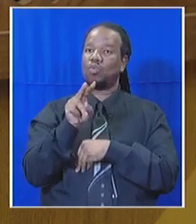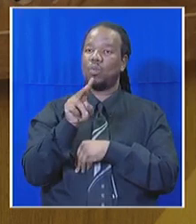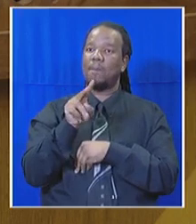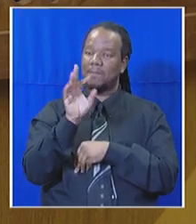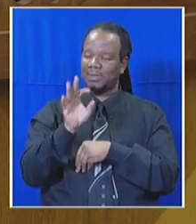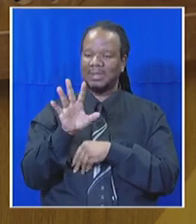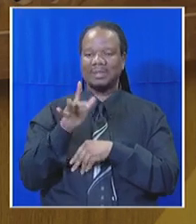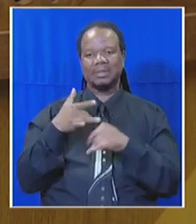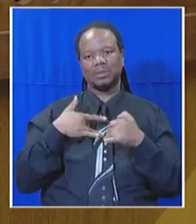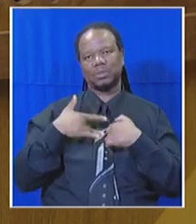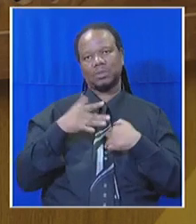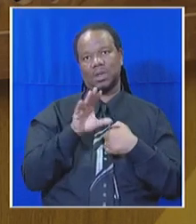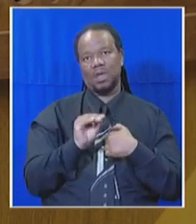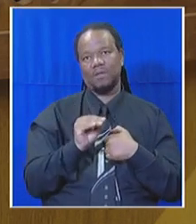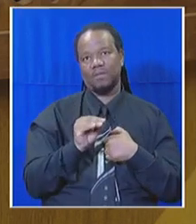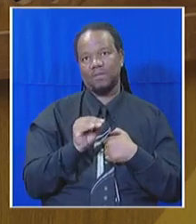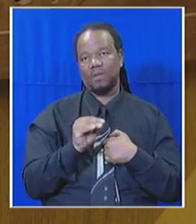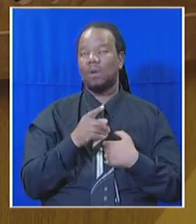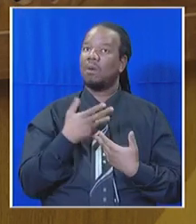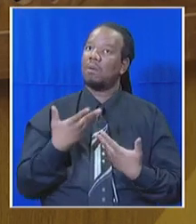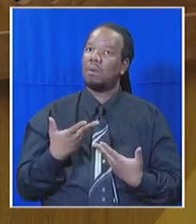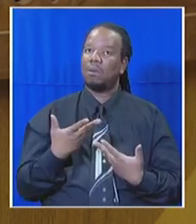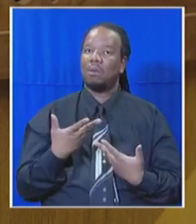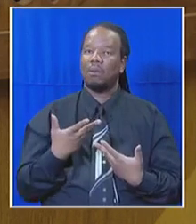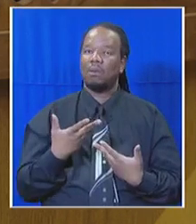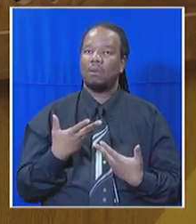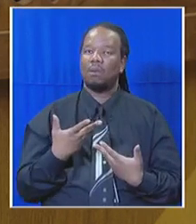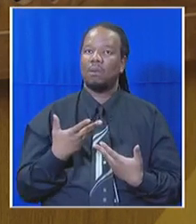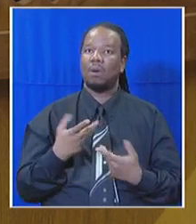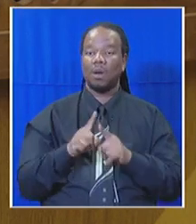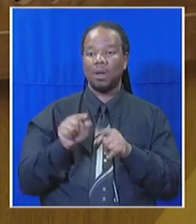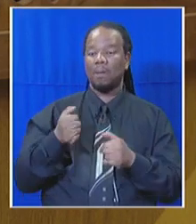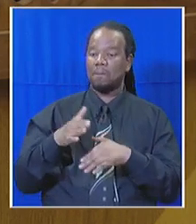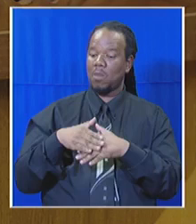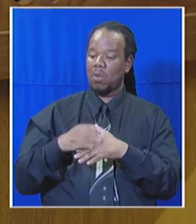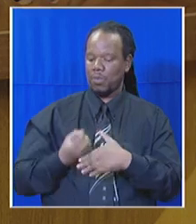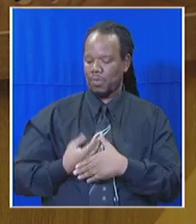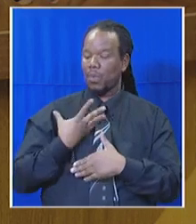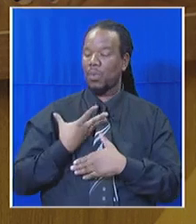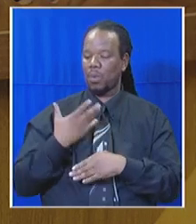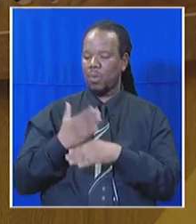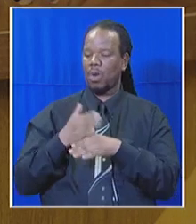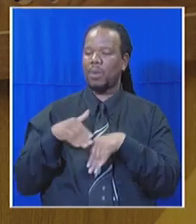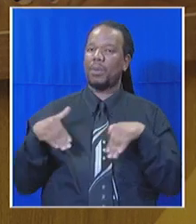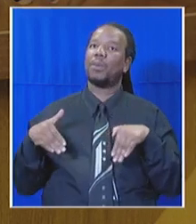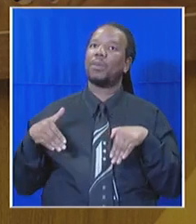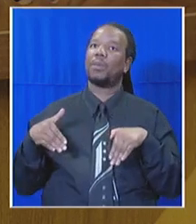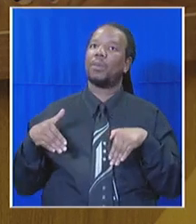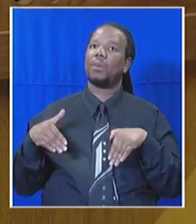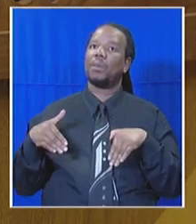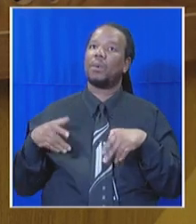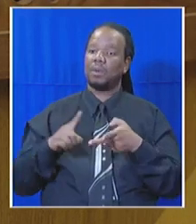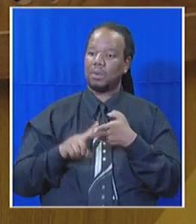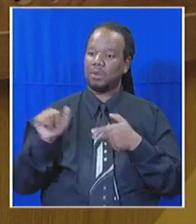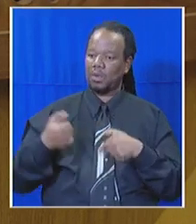concern, and particularly so when we talk of youth unemployment. Despite the Youth Accord and